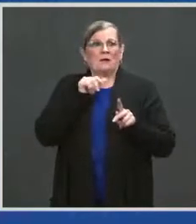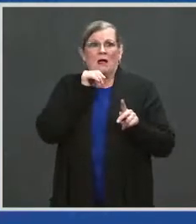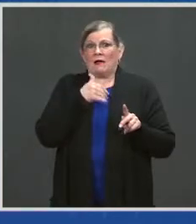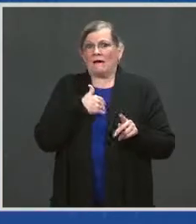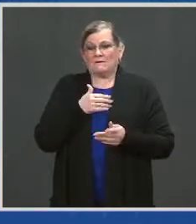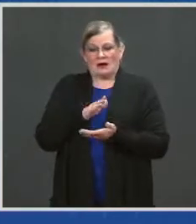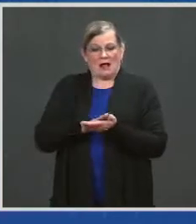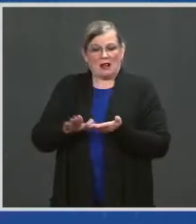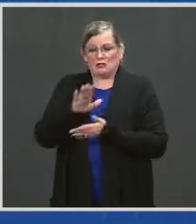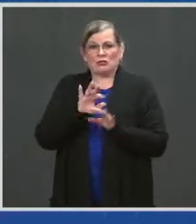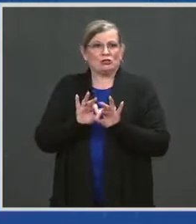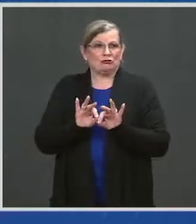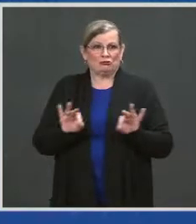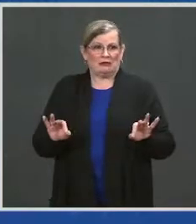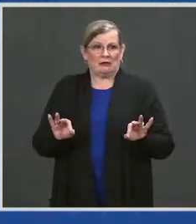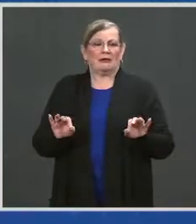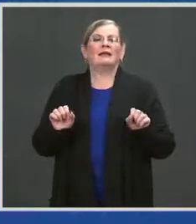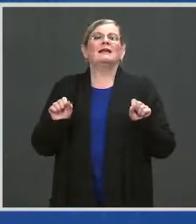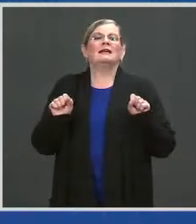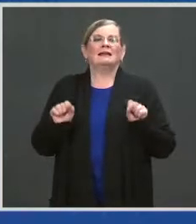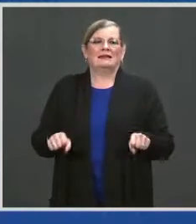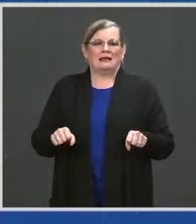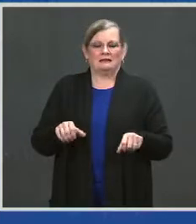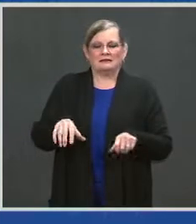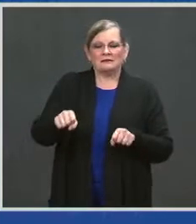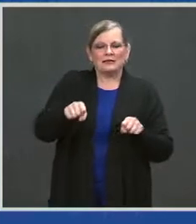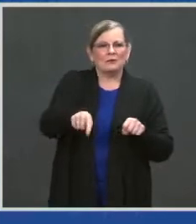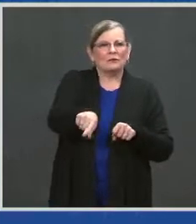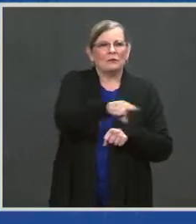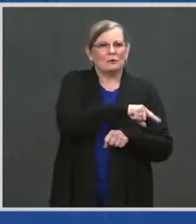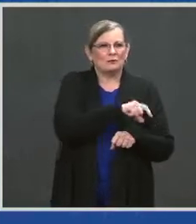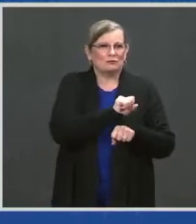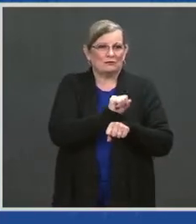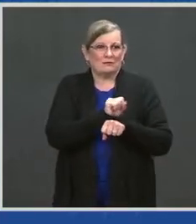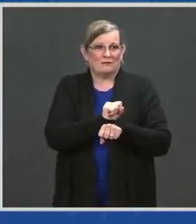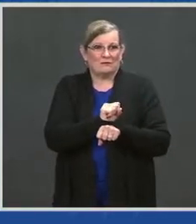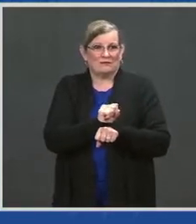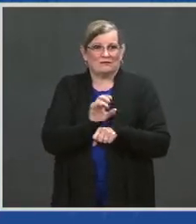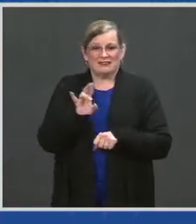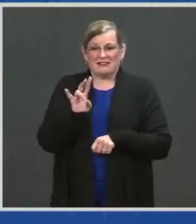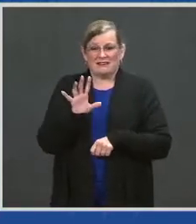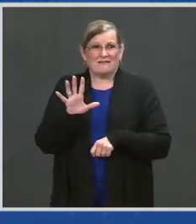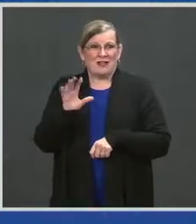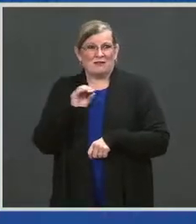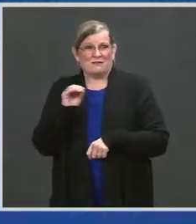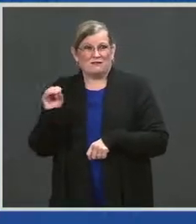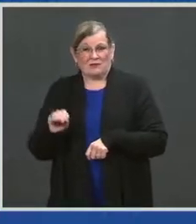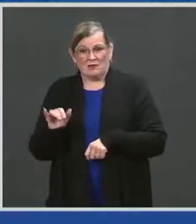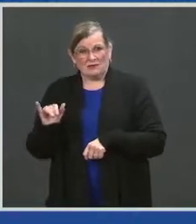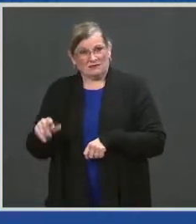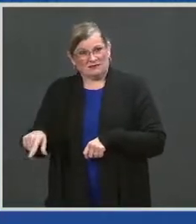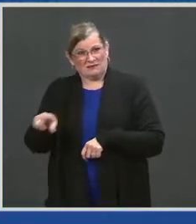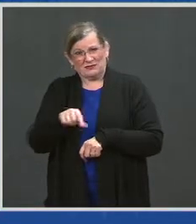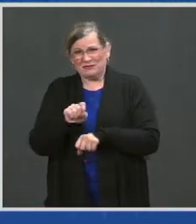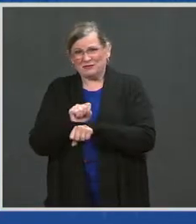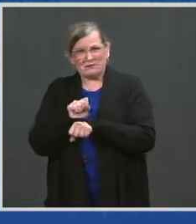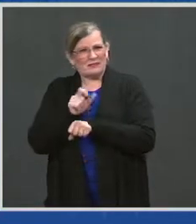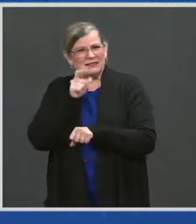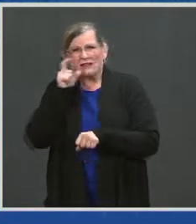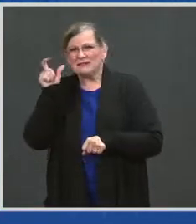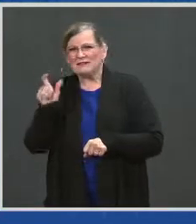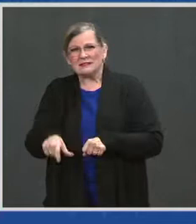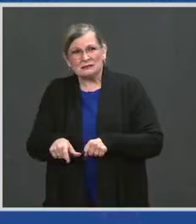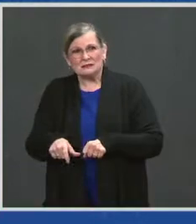75% of those good-paying jobs don't need an associate's degree. It's a blue-collar blueprint